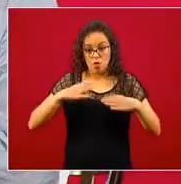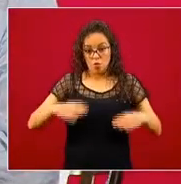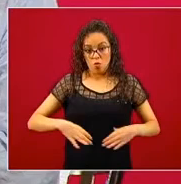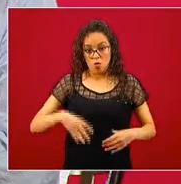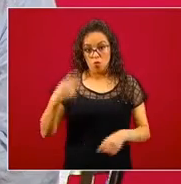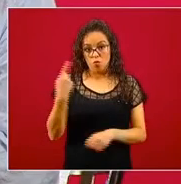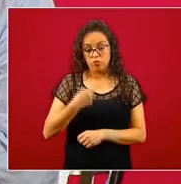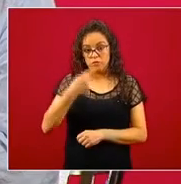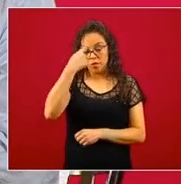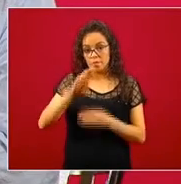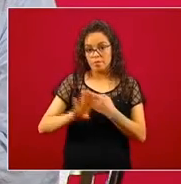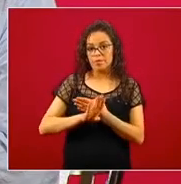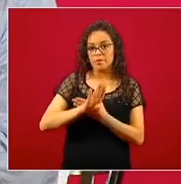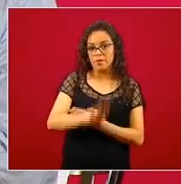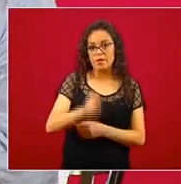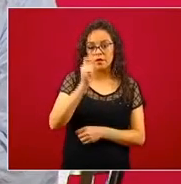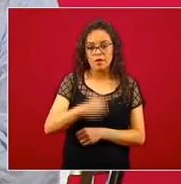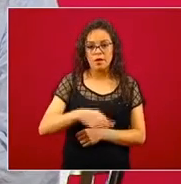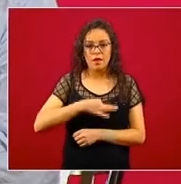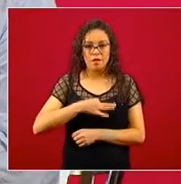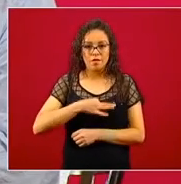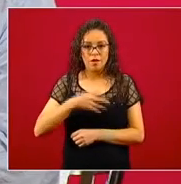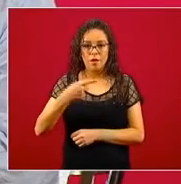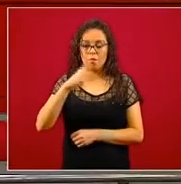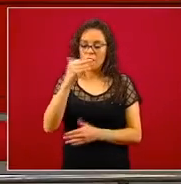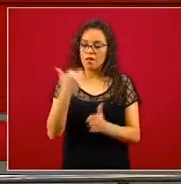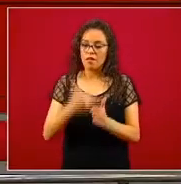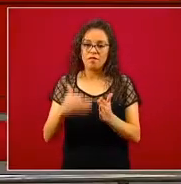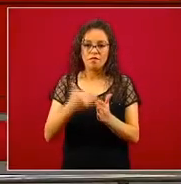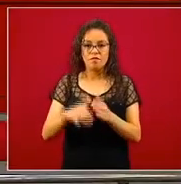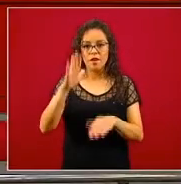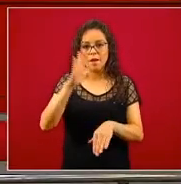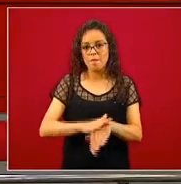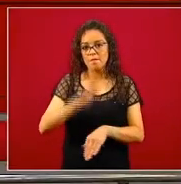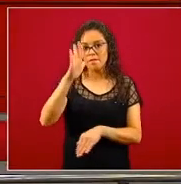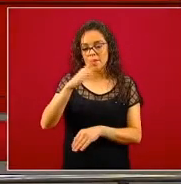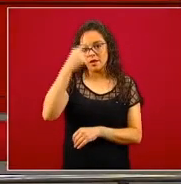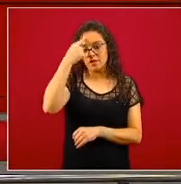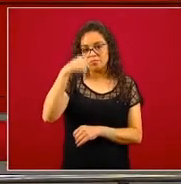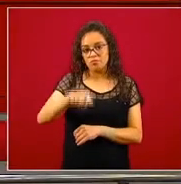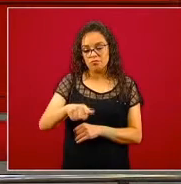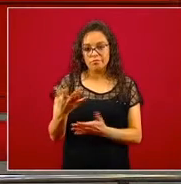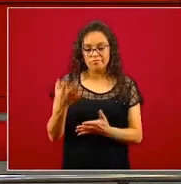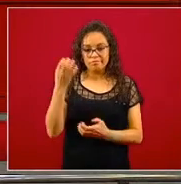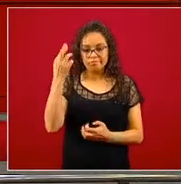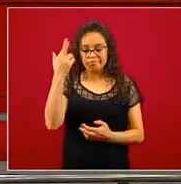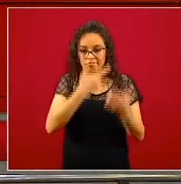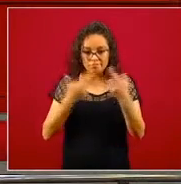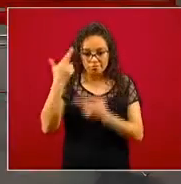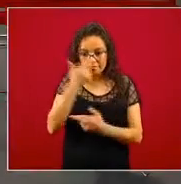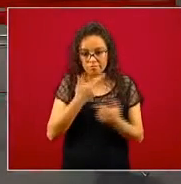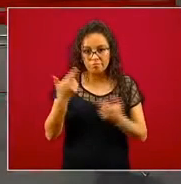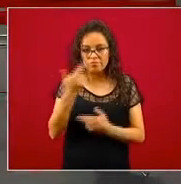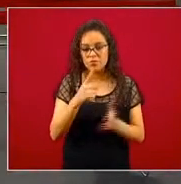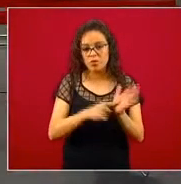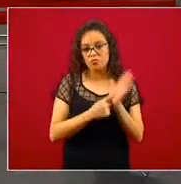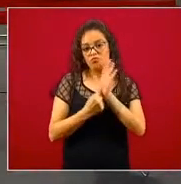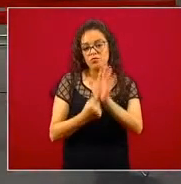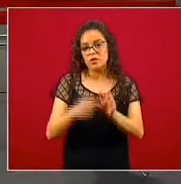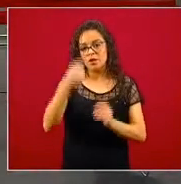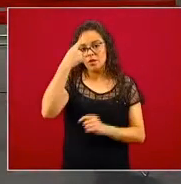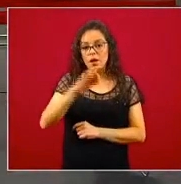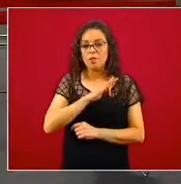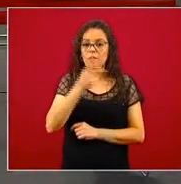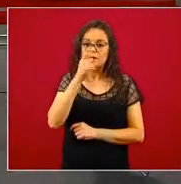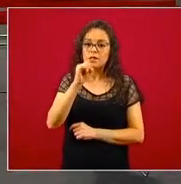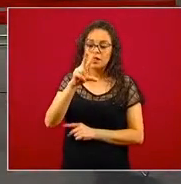protection in terms of biology for this infection, but we still need evidence around the world in order to confirm